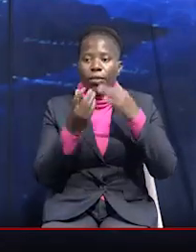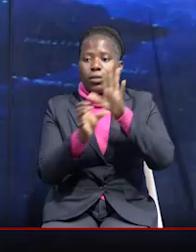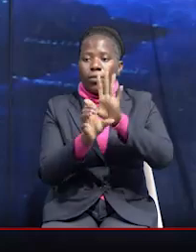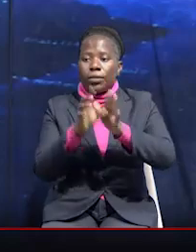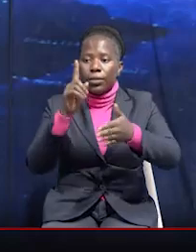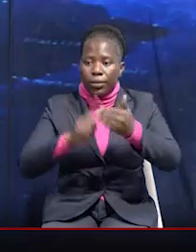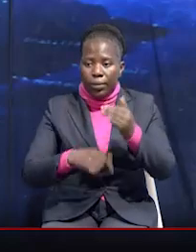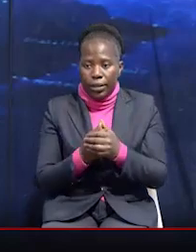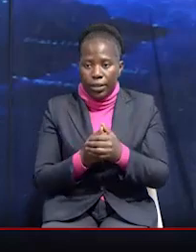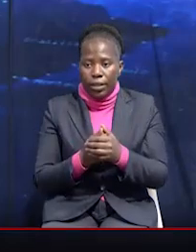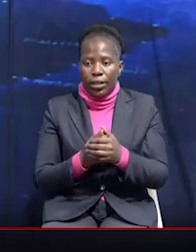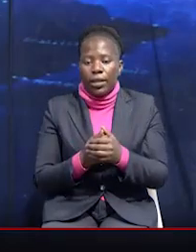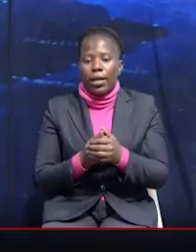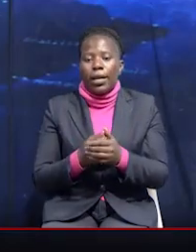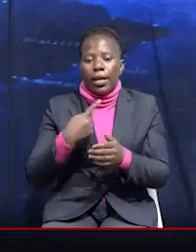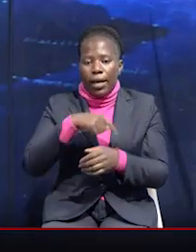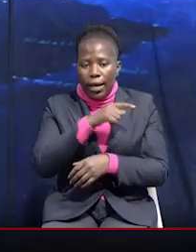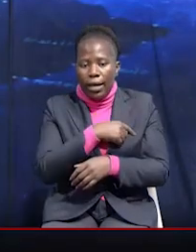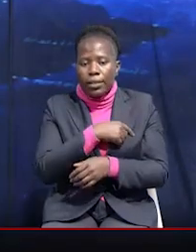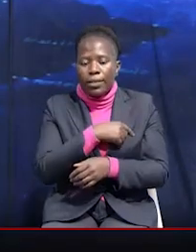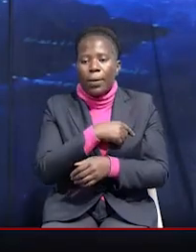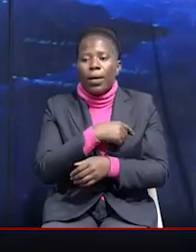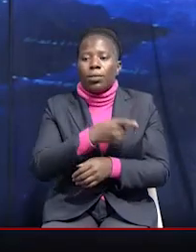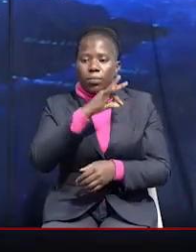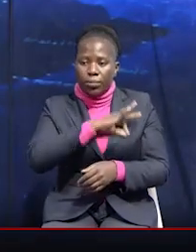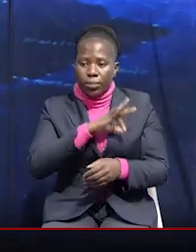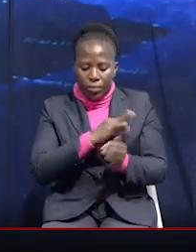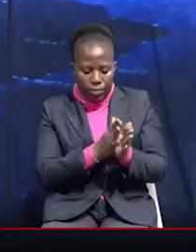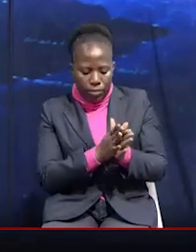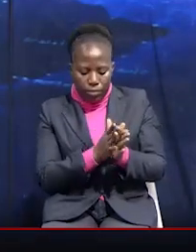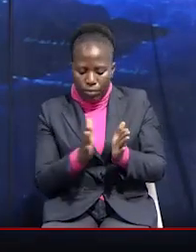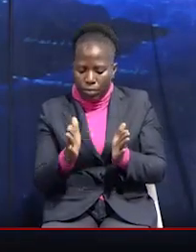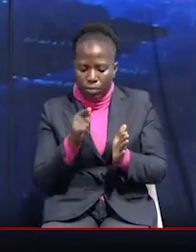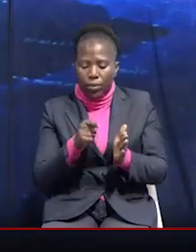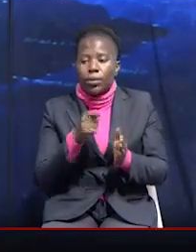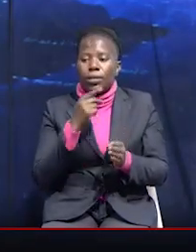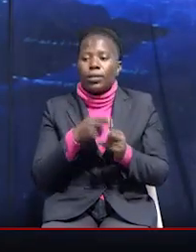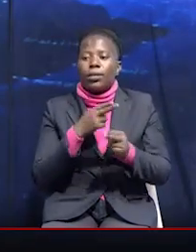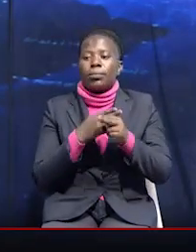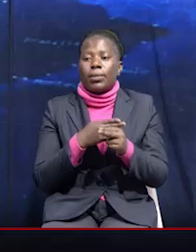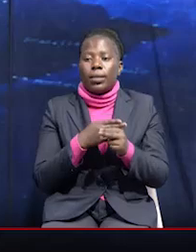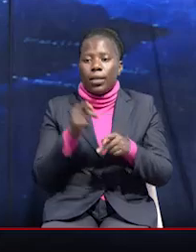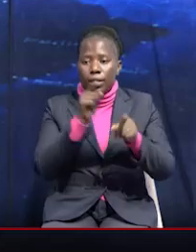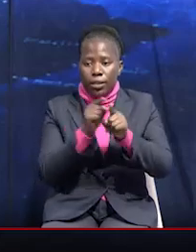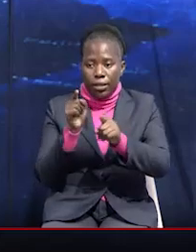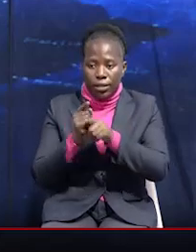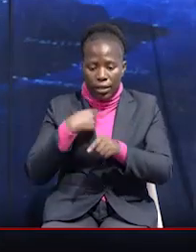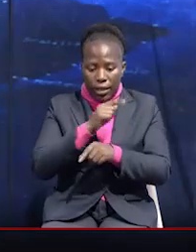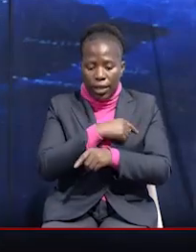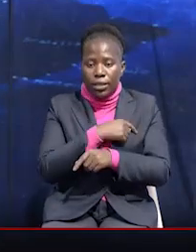a number of complex of income or earnings around this period, and we tend even to make